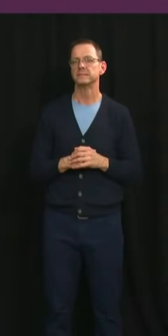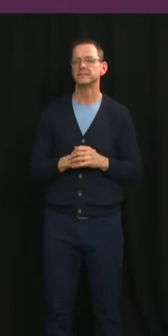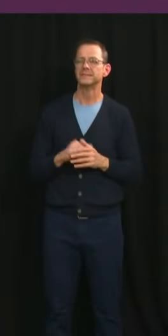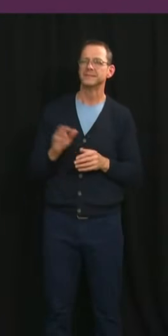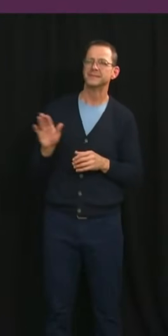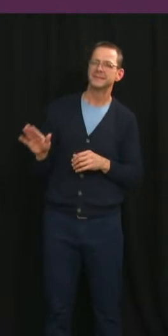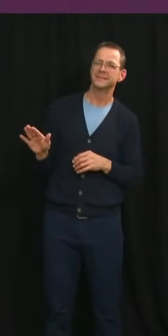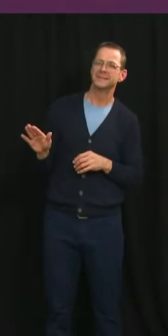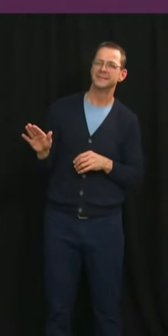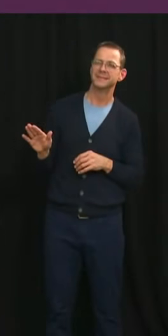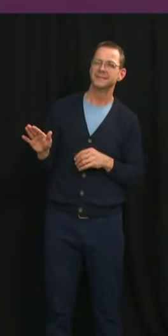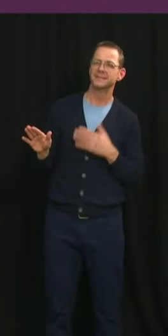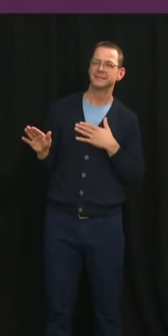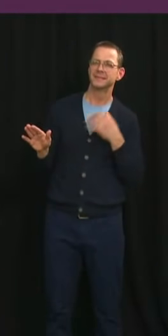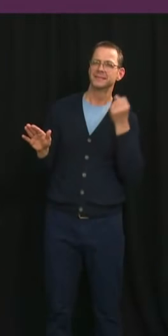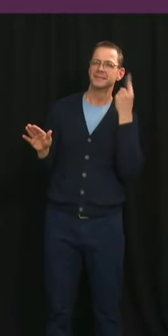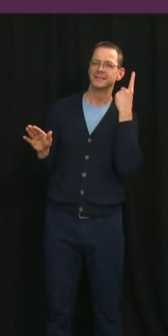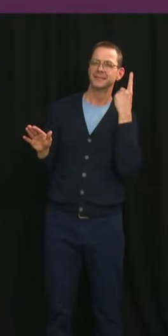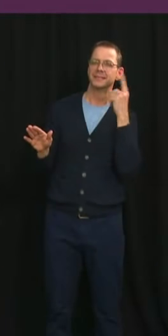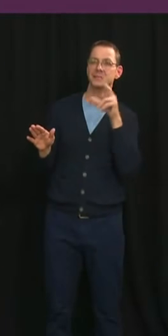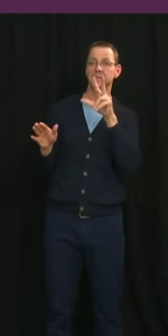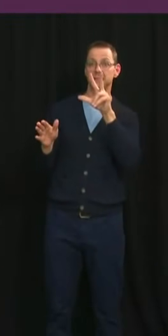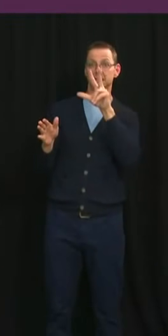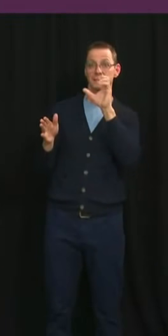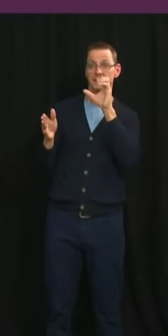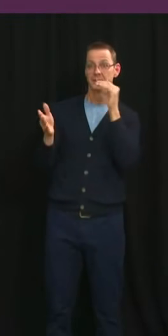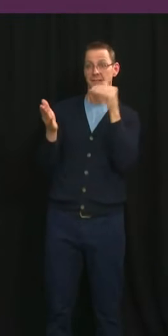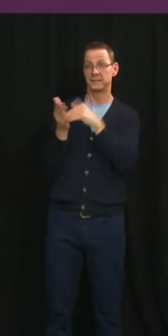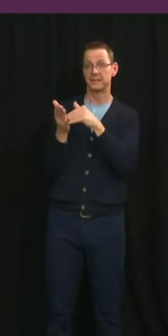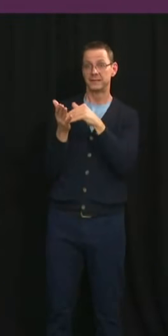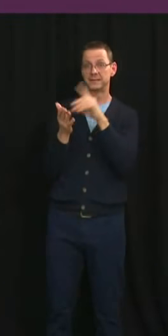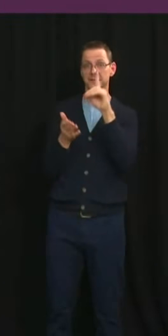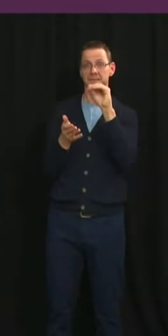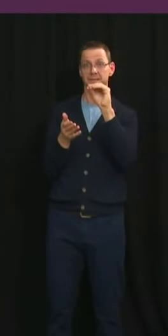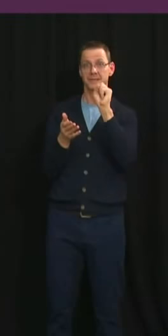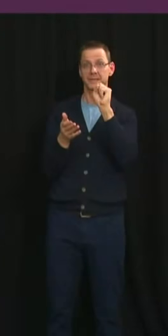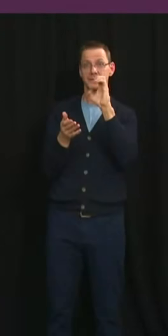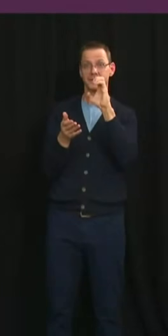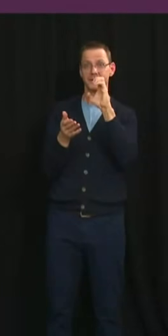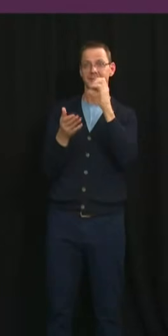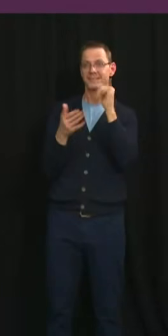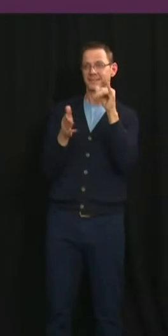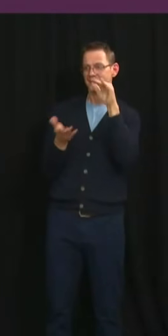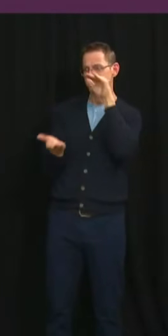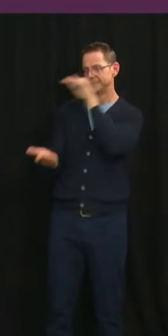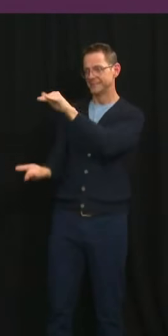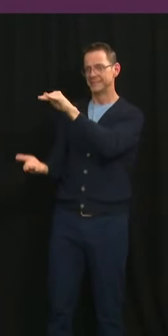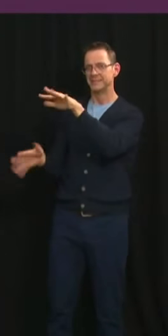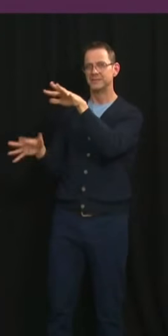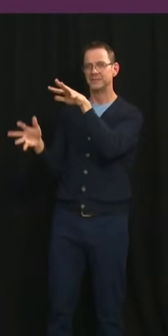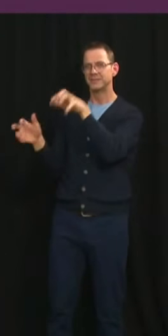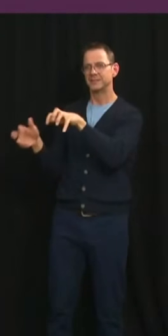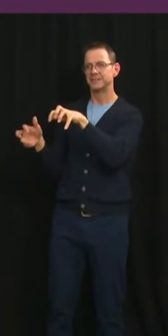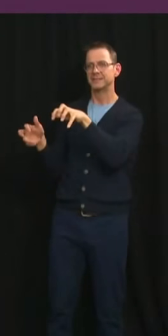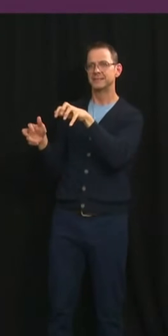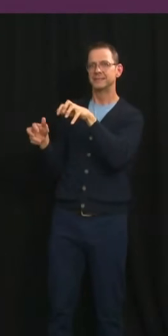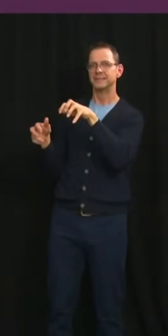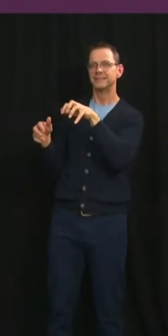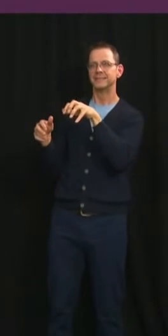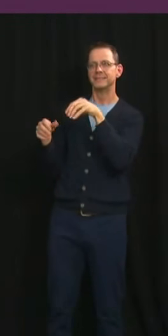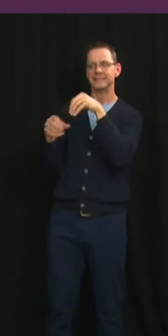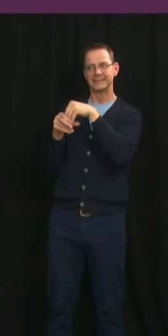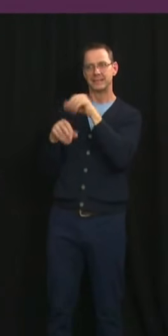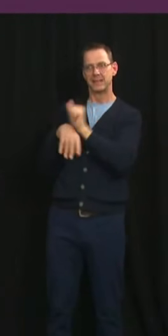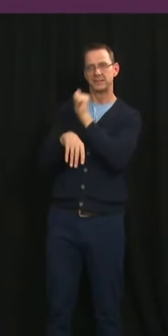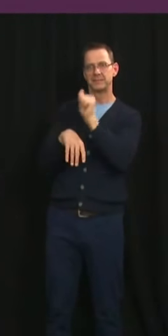in freezers in Alberta, correct me if I'm wrong, but they are waiting for people's arms to be administered to. But we've all